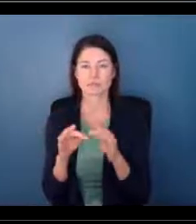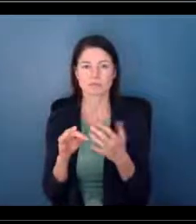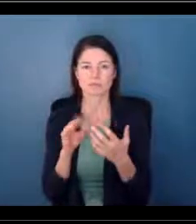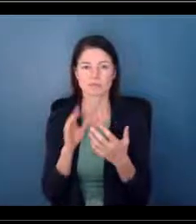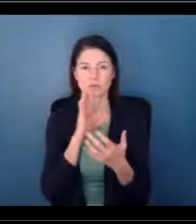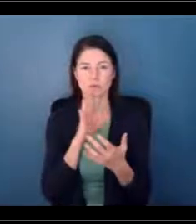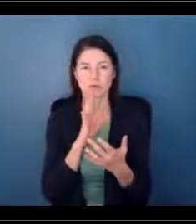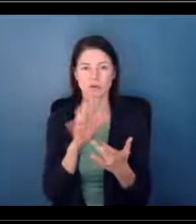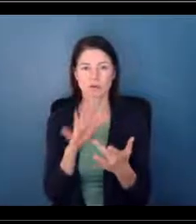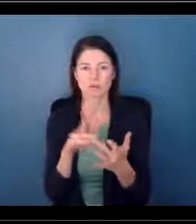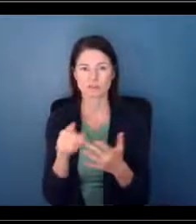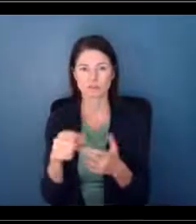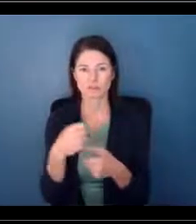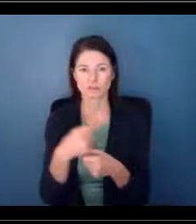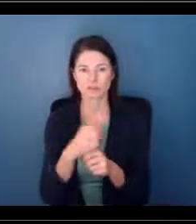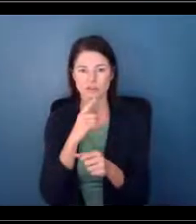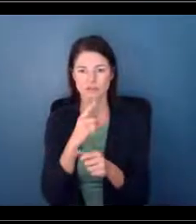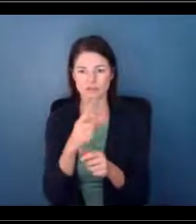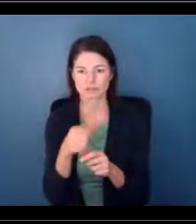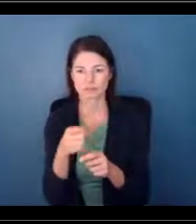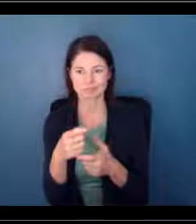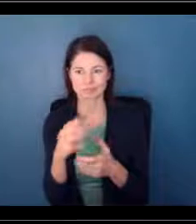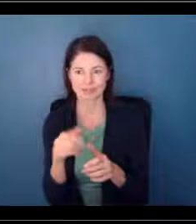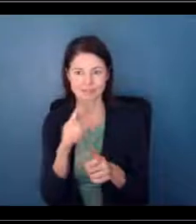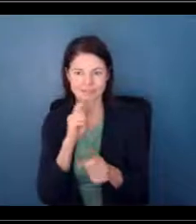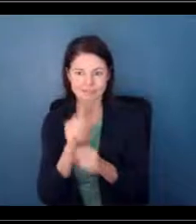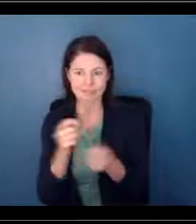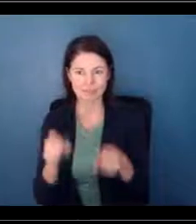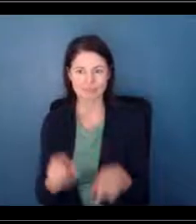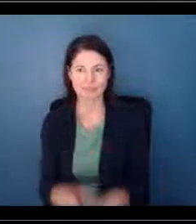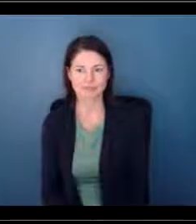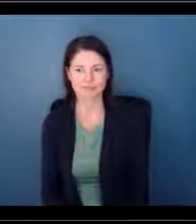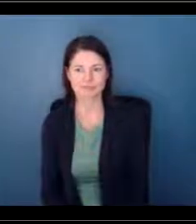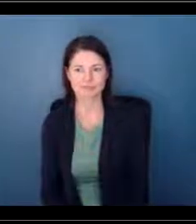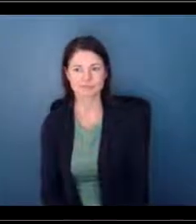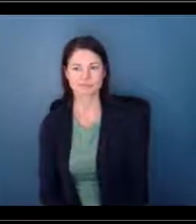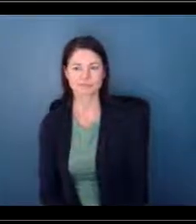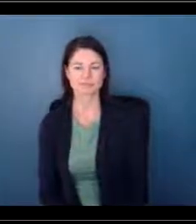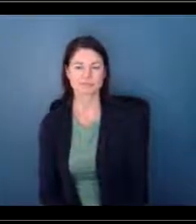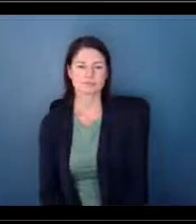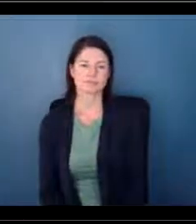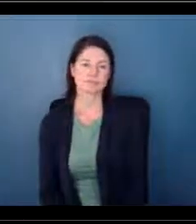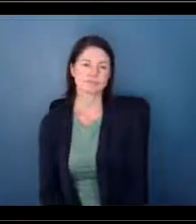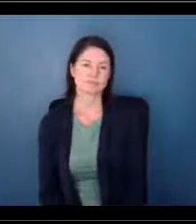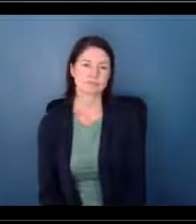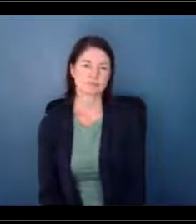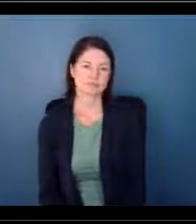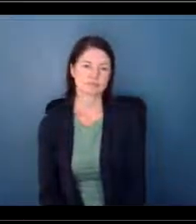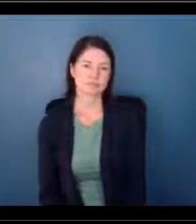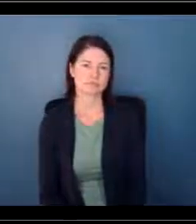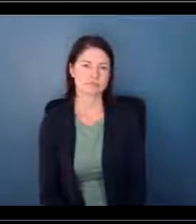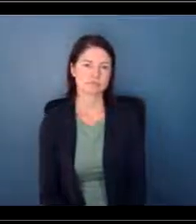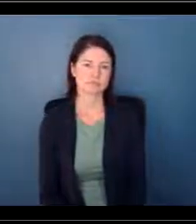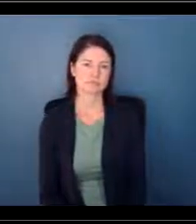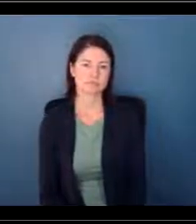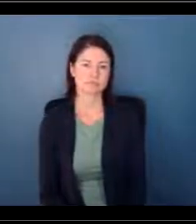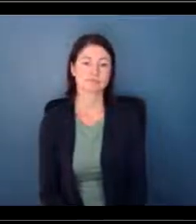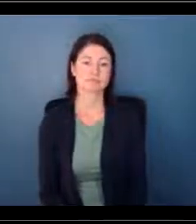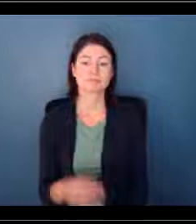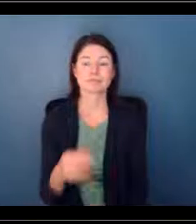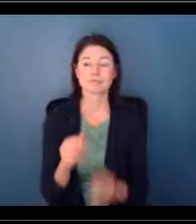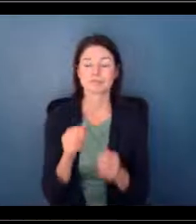happens. Okay, and Madam Chair, if you wouldn't mind, what I can do is I can circle back with the commission